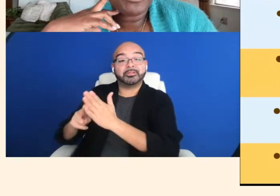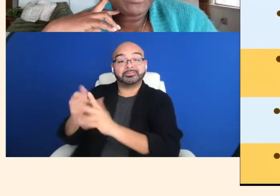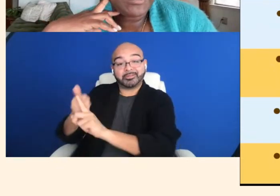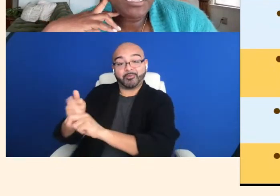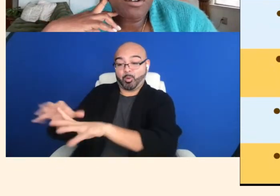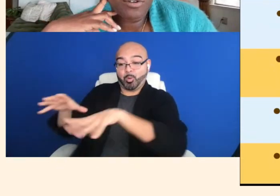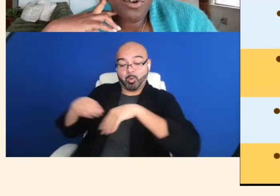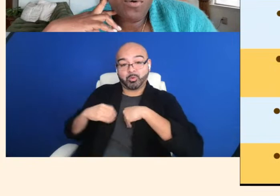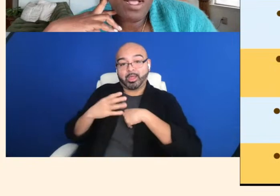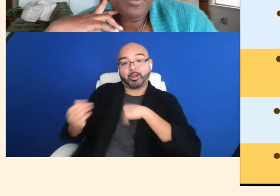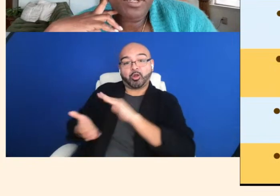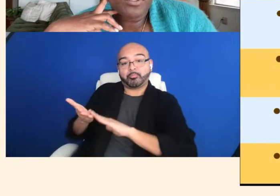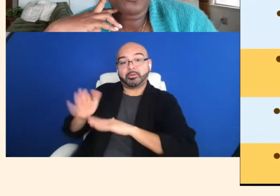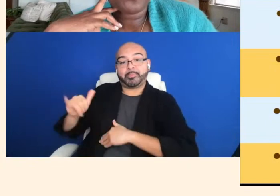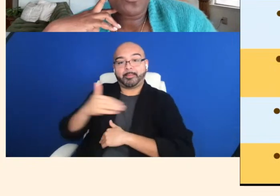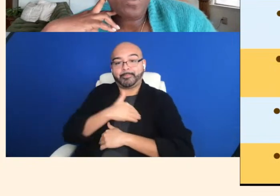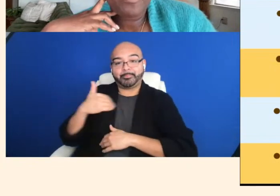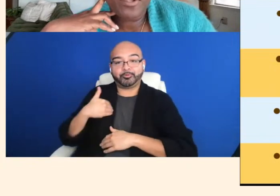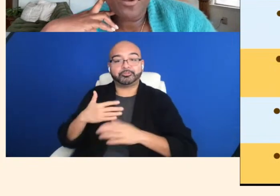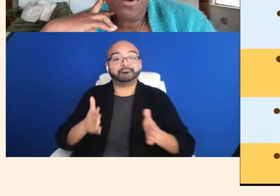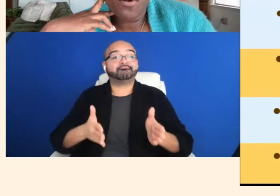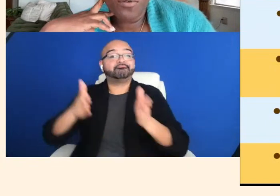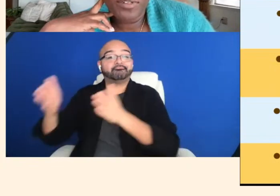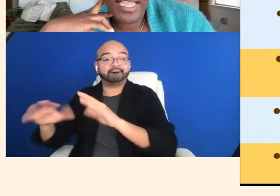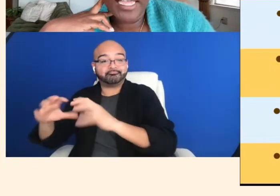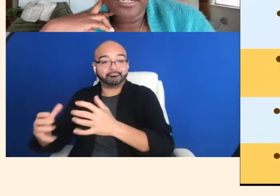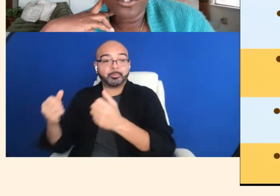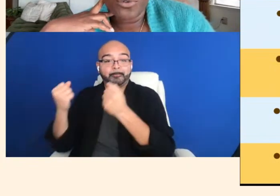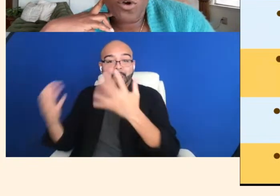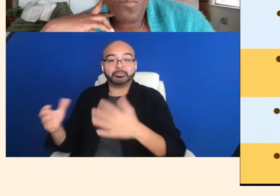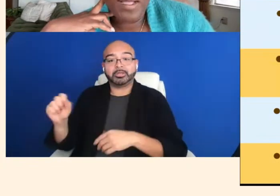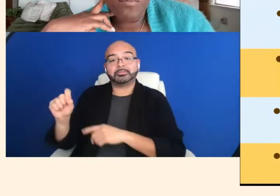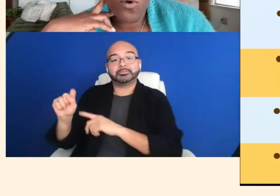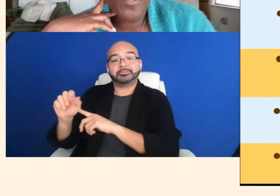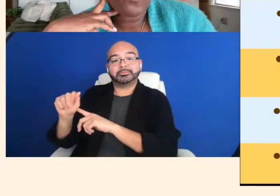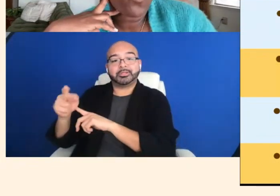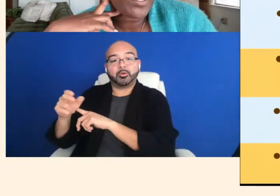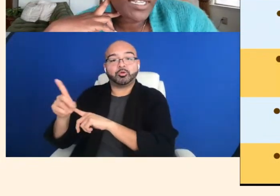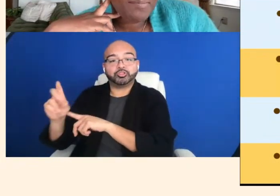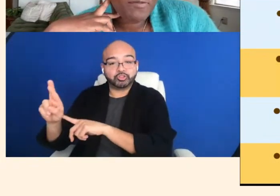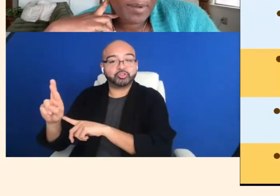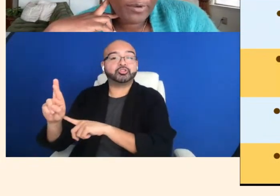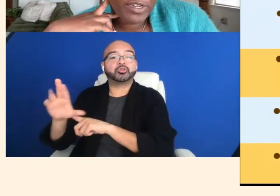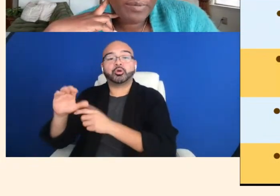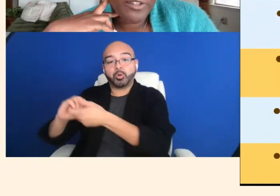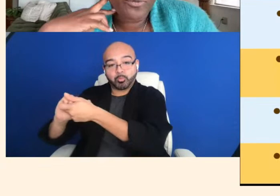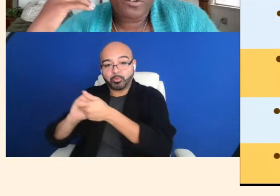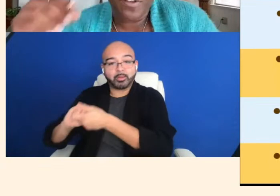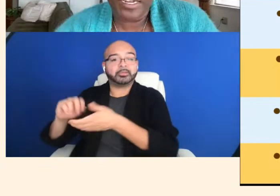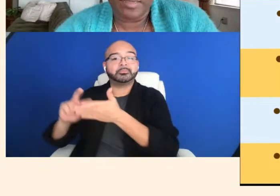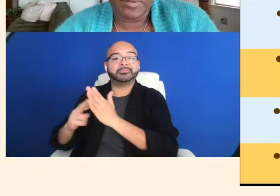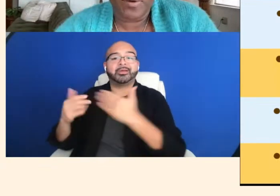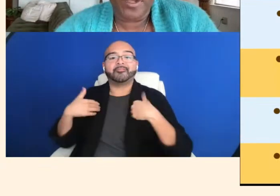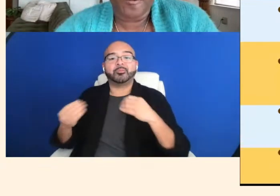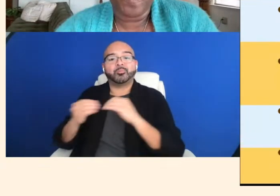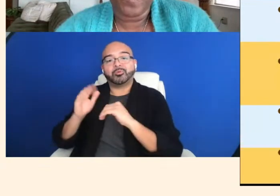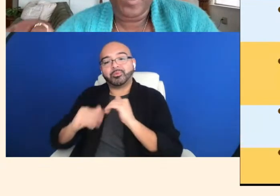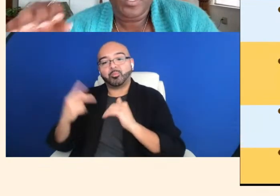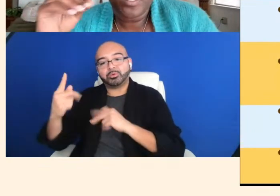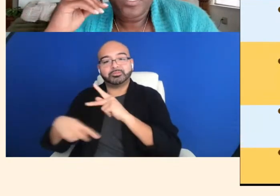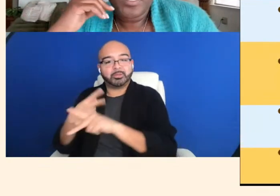A multi-stakeholder co-ops. Those are co-ops that are owned and controlled by more than one type of membership. That's where you find